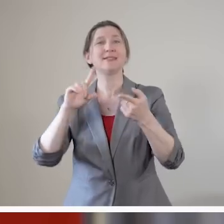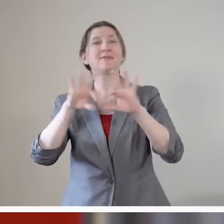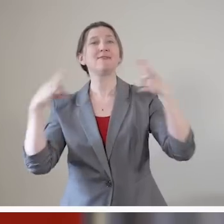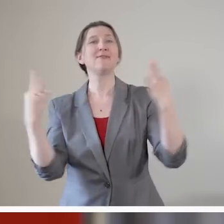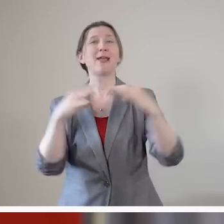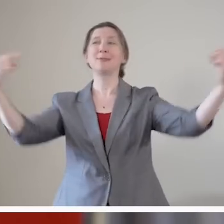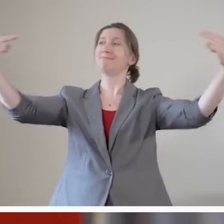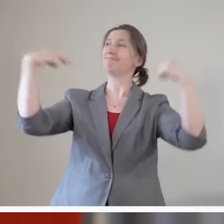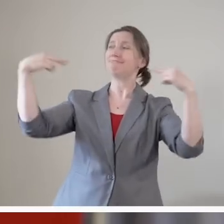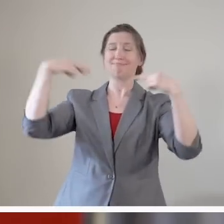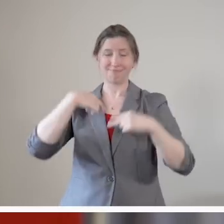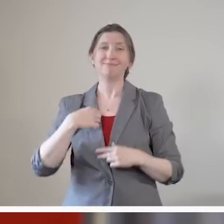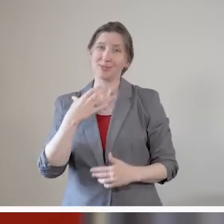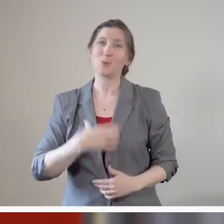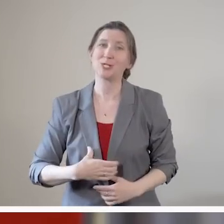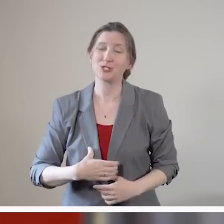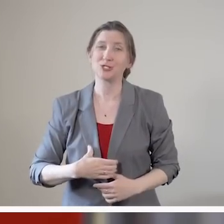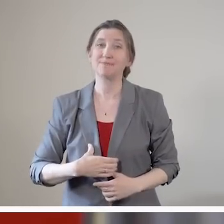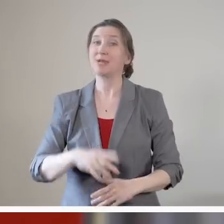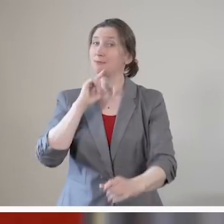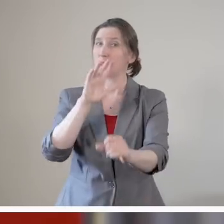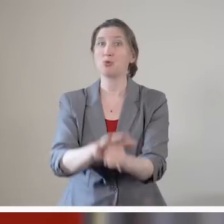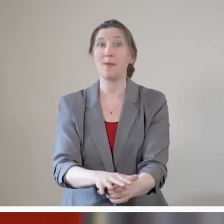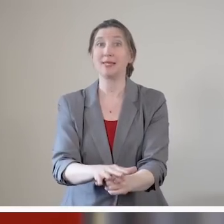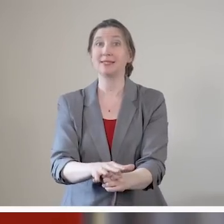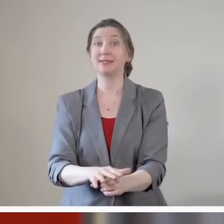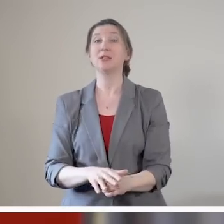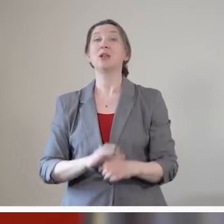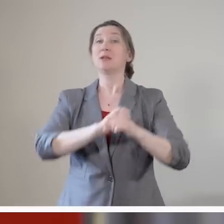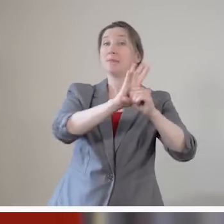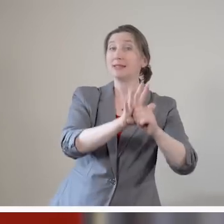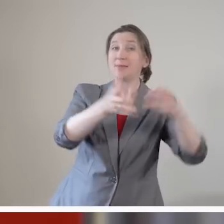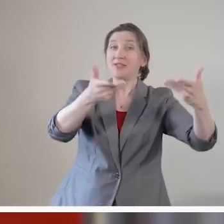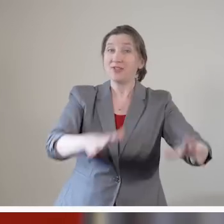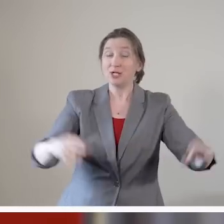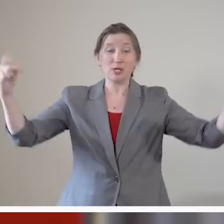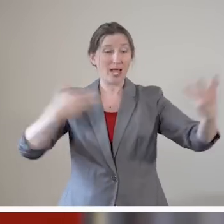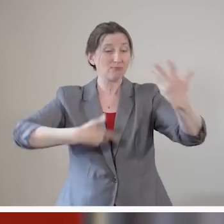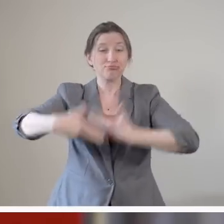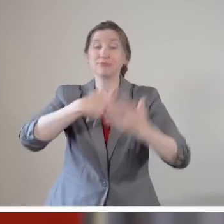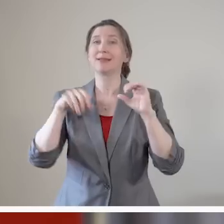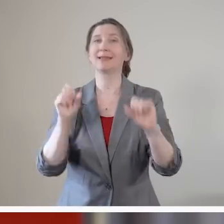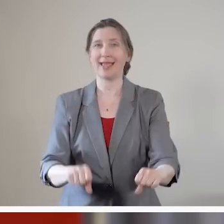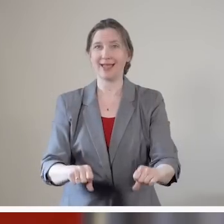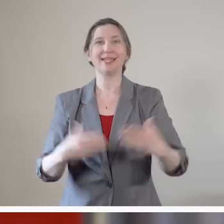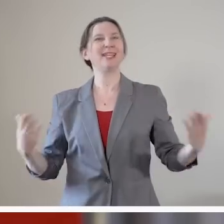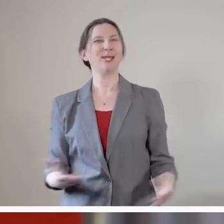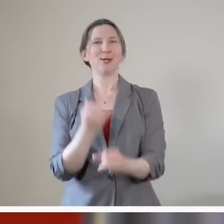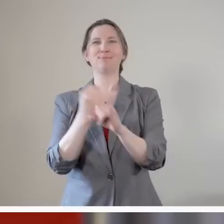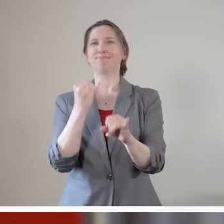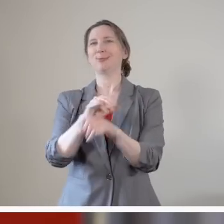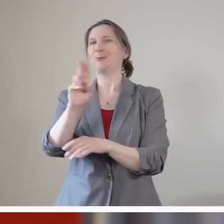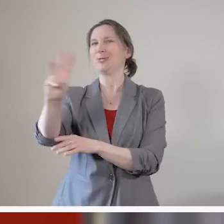I promise you that once it's safe to gather in large crowds, we will mark this milestone with an in-person event here